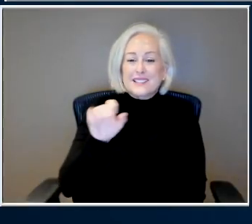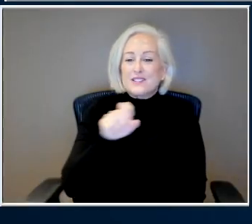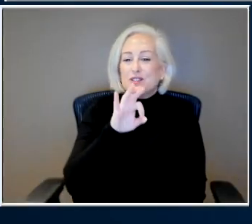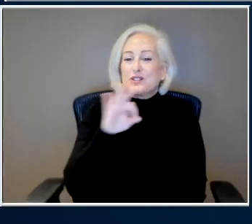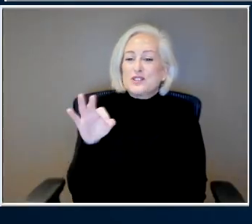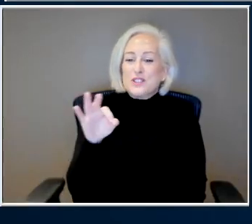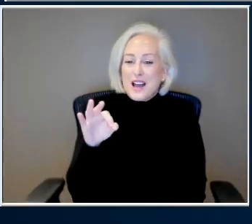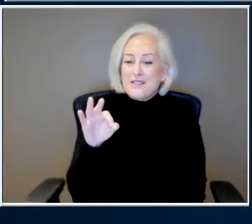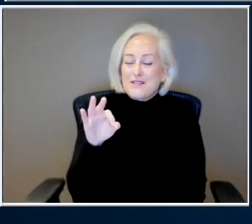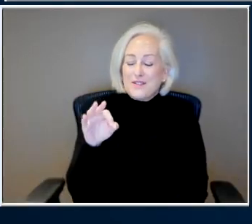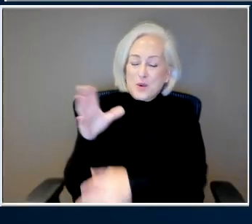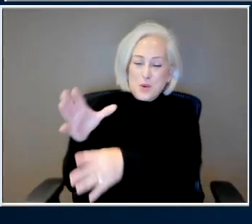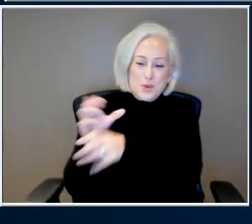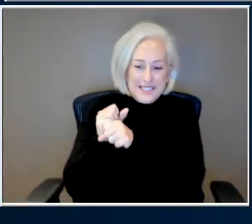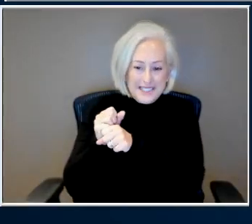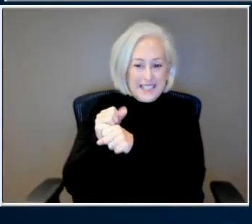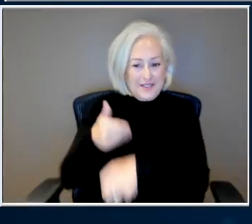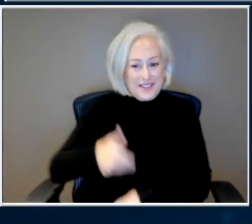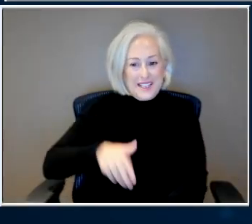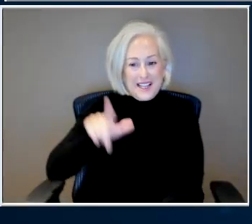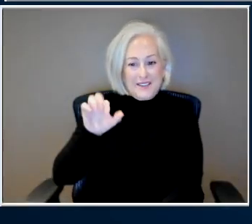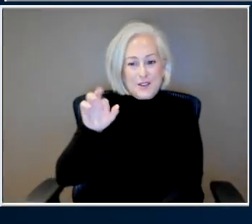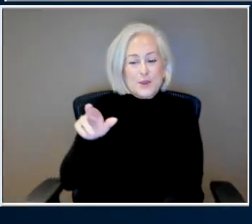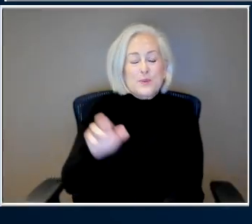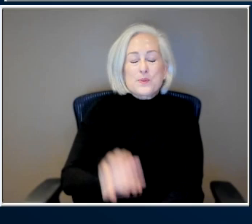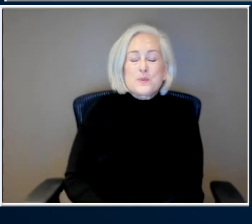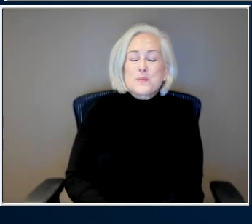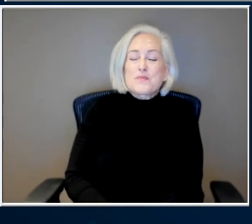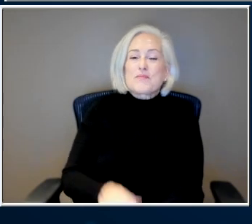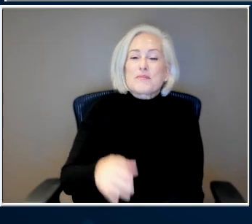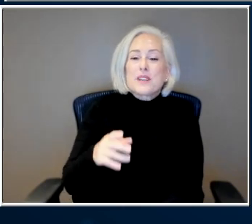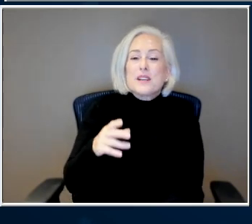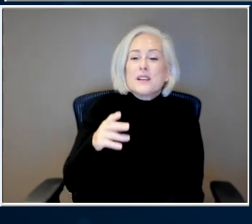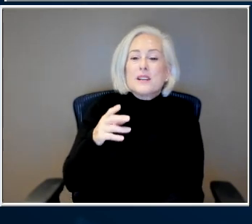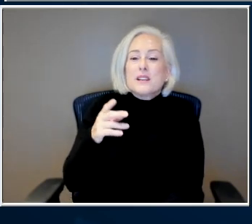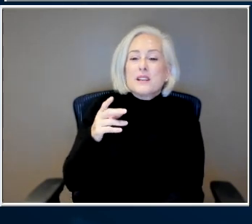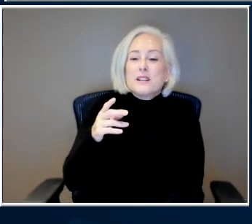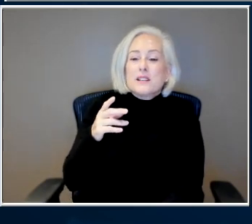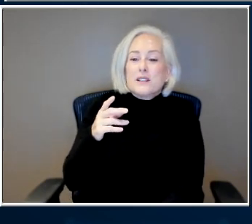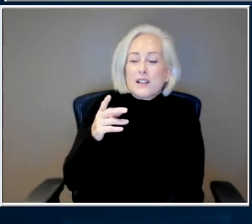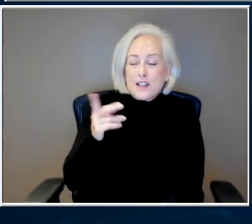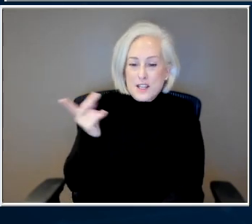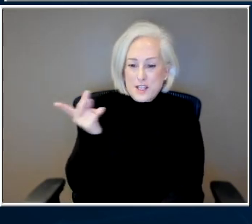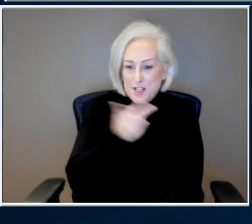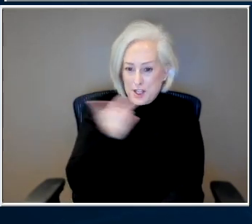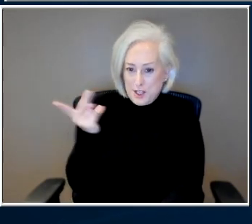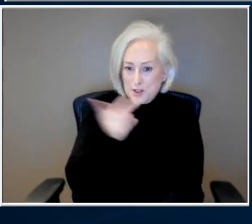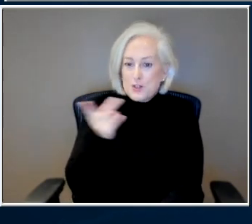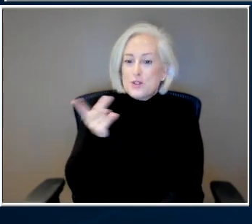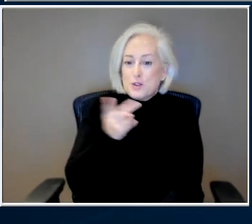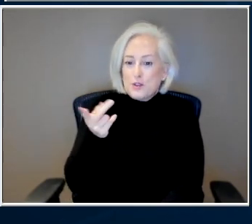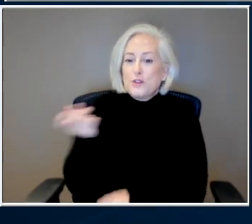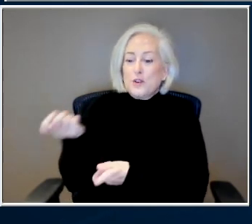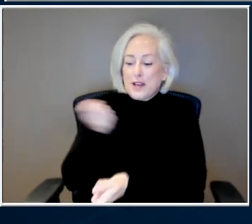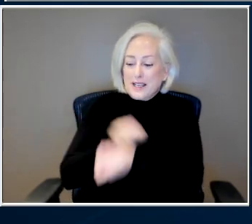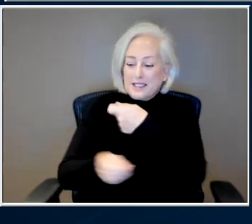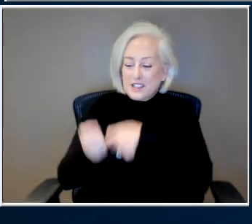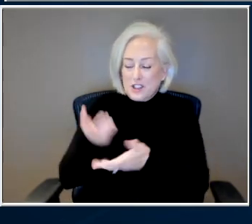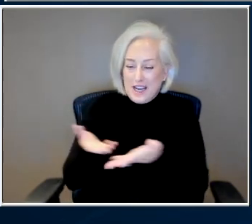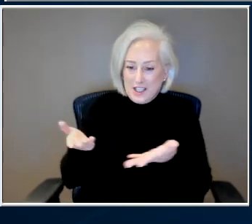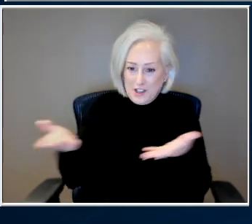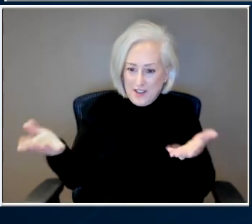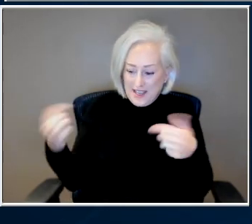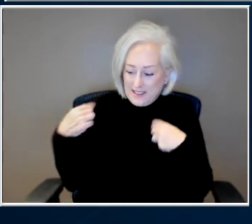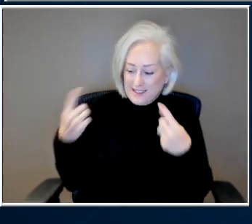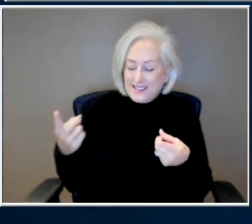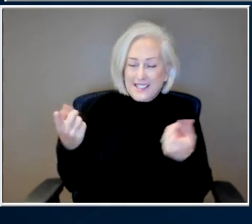recipient. I know you guys have exchanged, Jeff, some really cool items since this all happened. Tell me